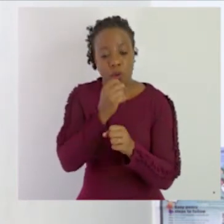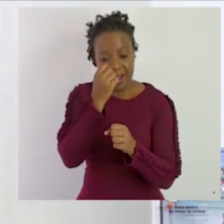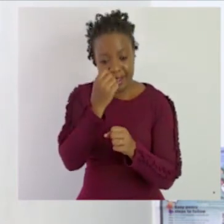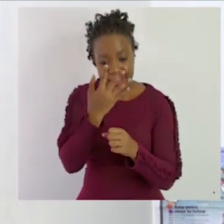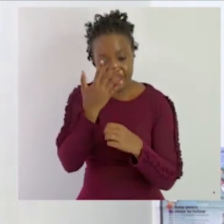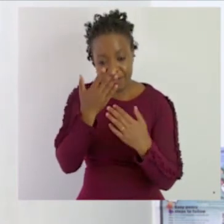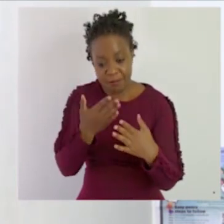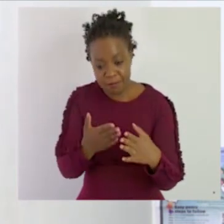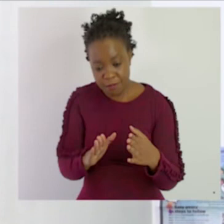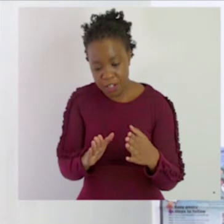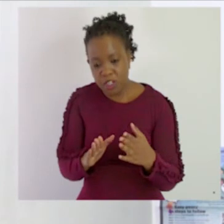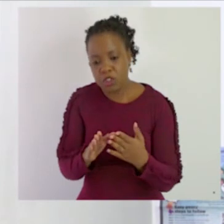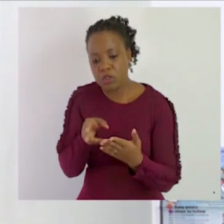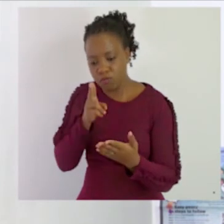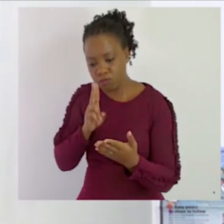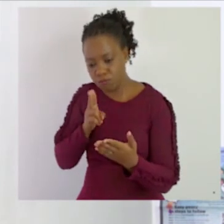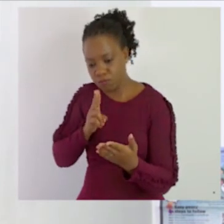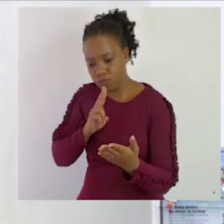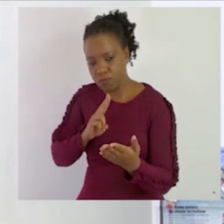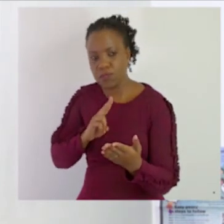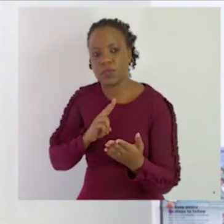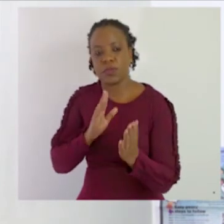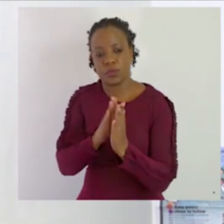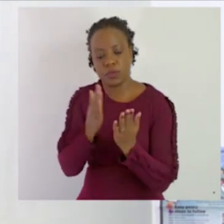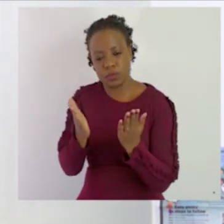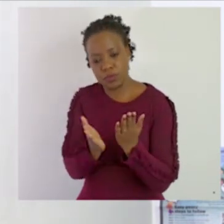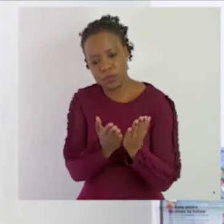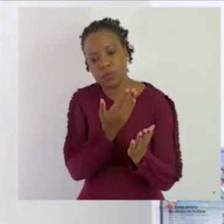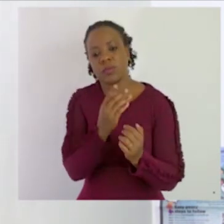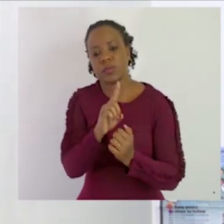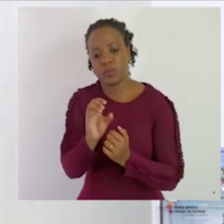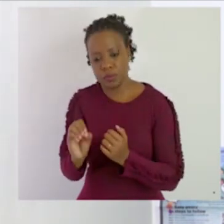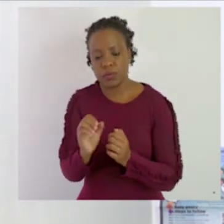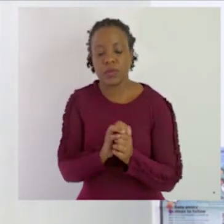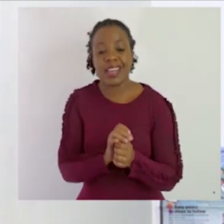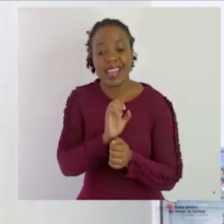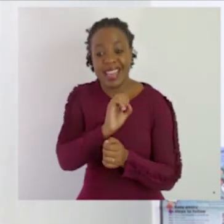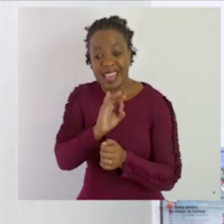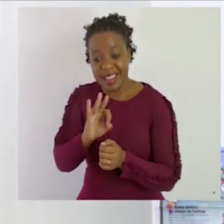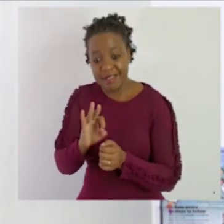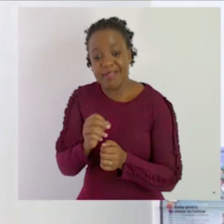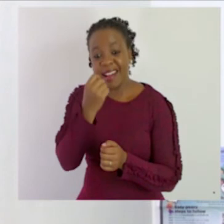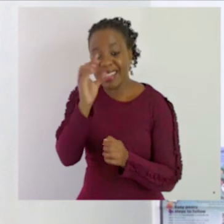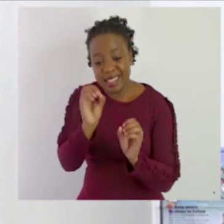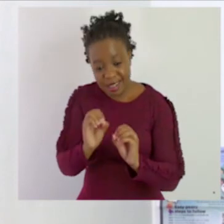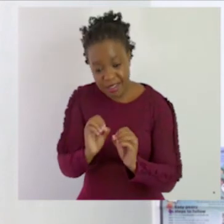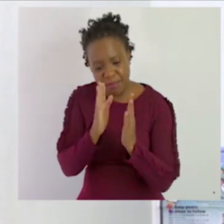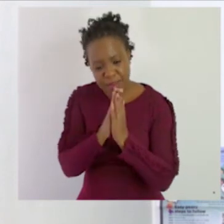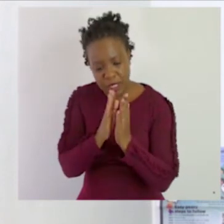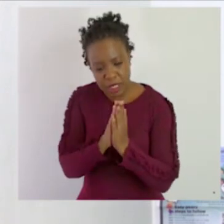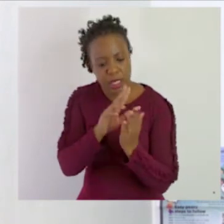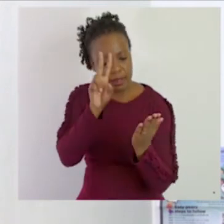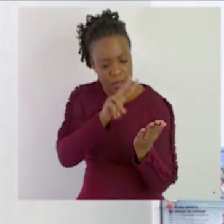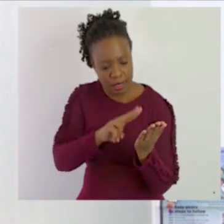your passage as you answer the questions. Don't answer a question which you haven't understood, because all